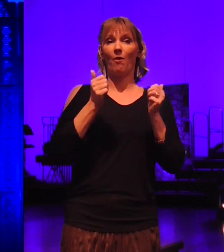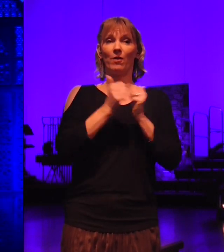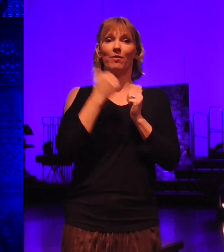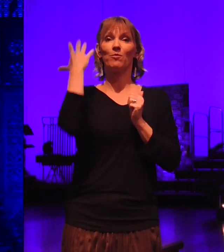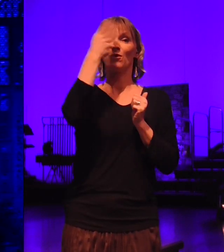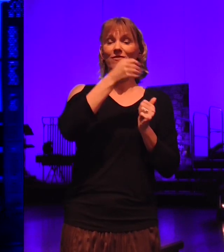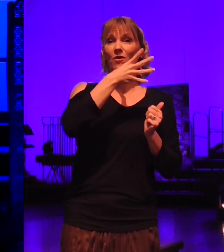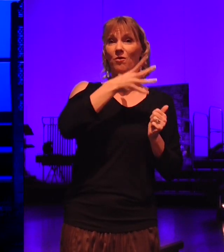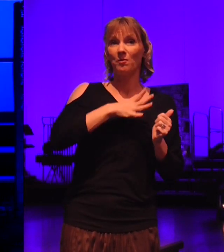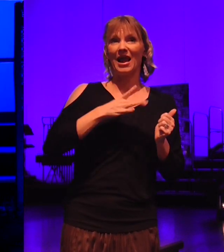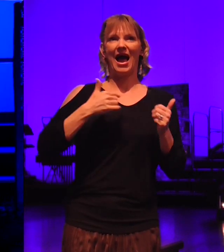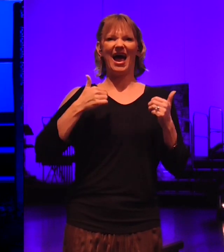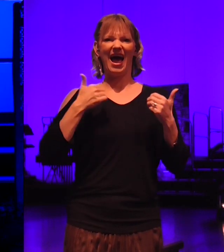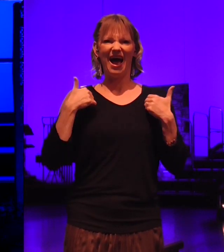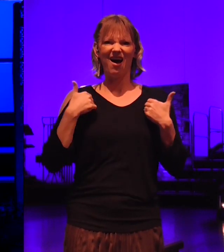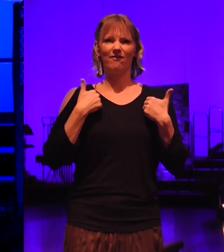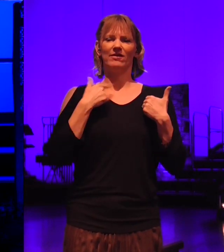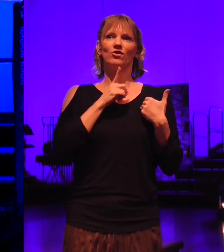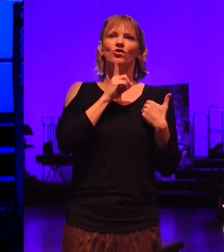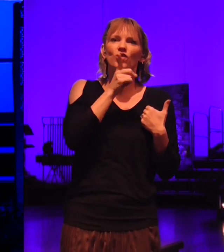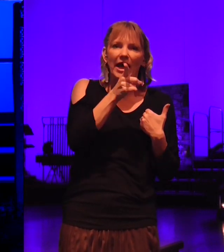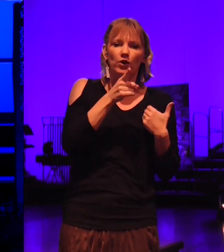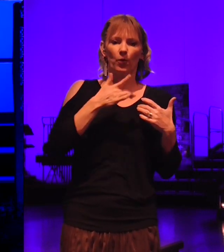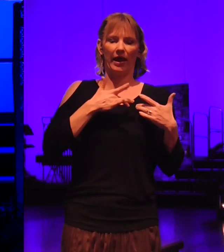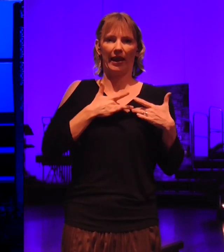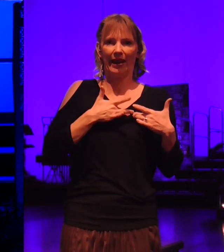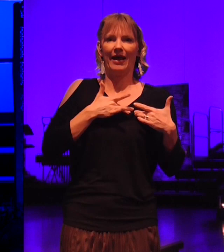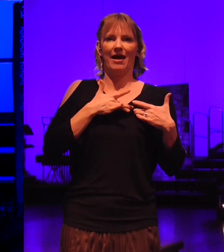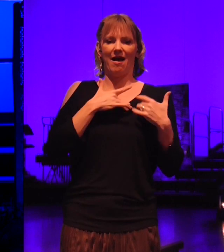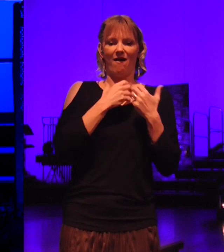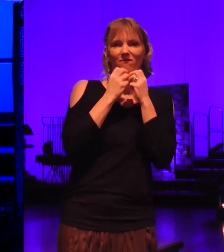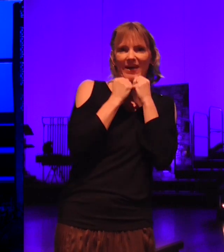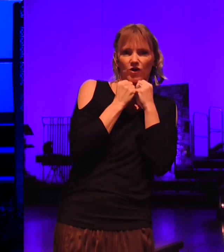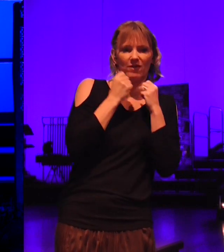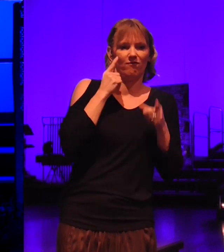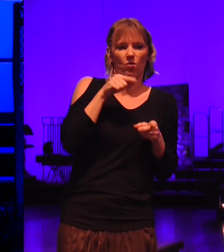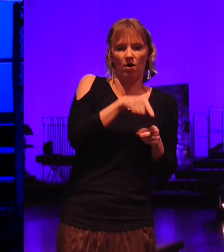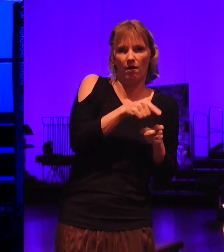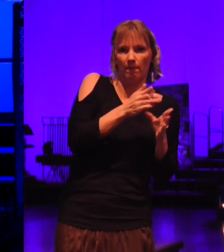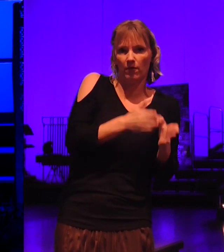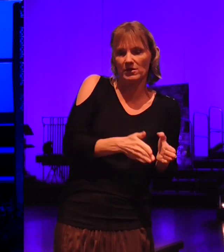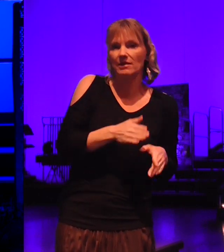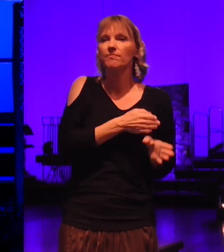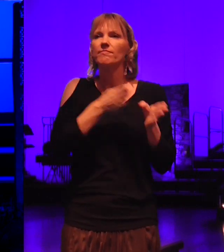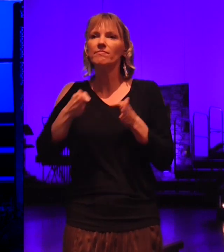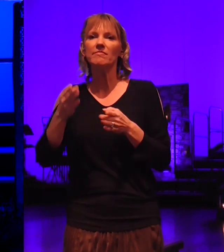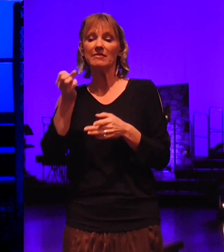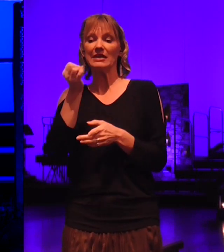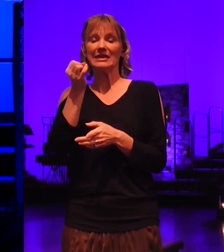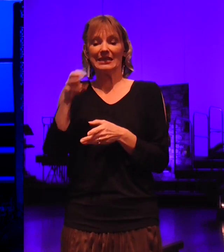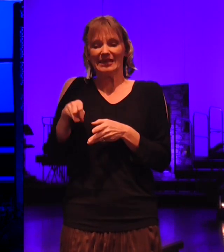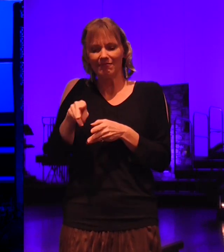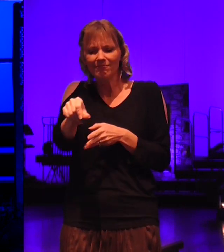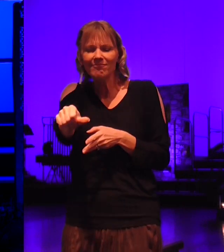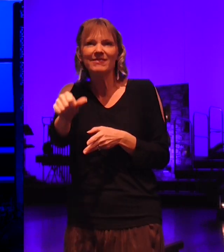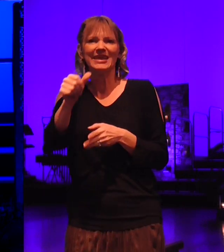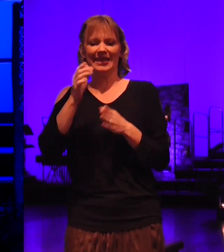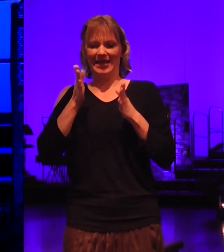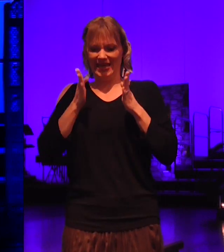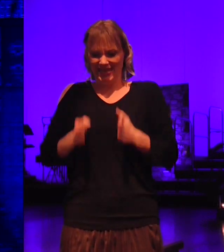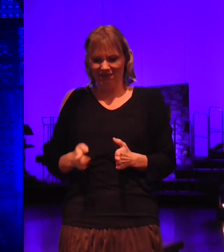genuine affection for. I set seeds to, as an individual, live for causes